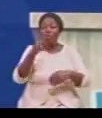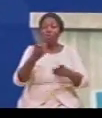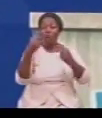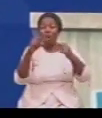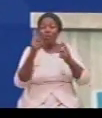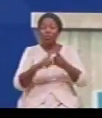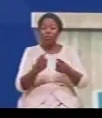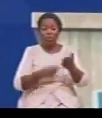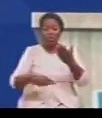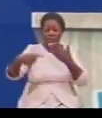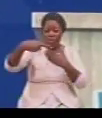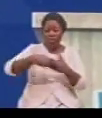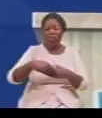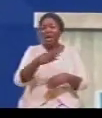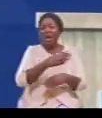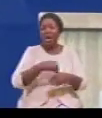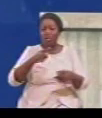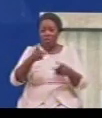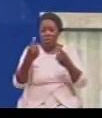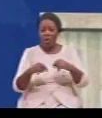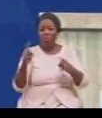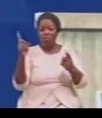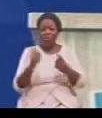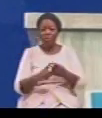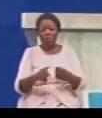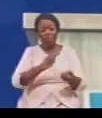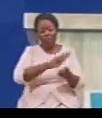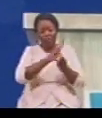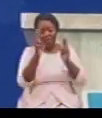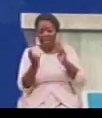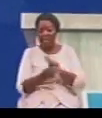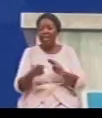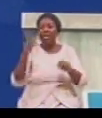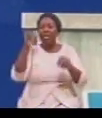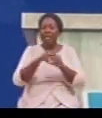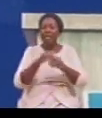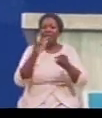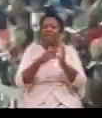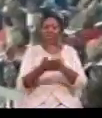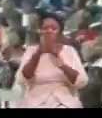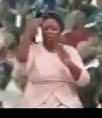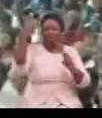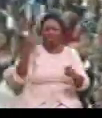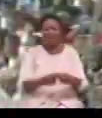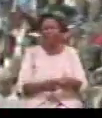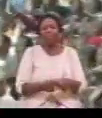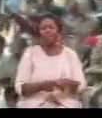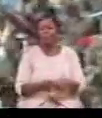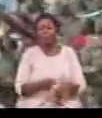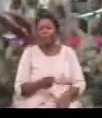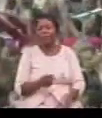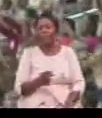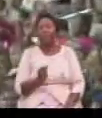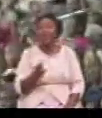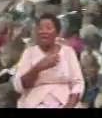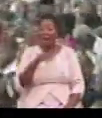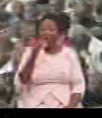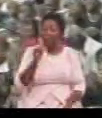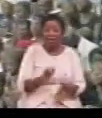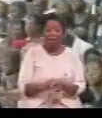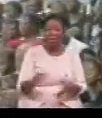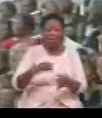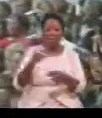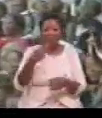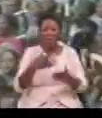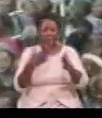to restoration and you come to repentance in Jesus' name. And that spirit